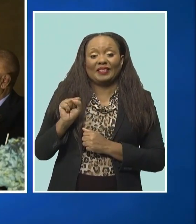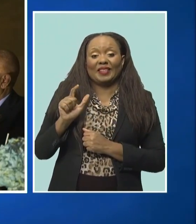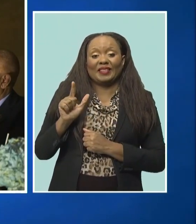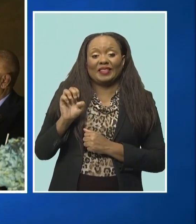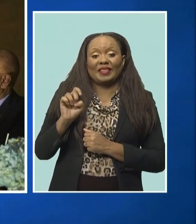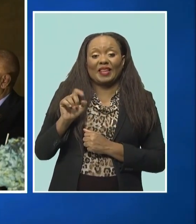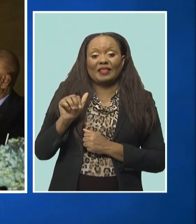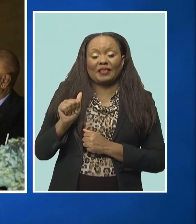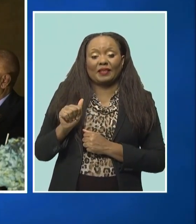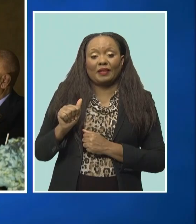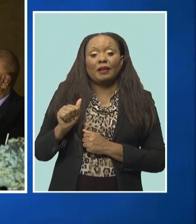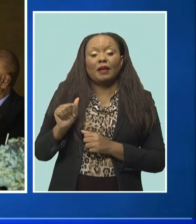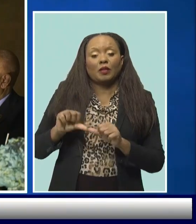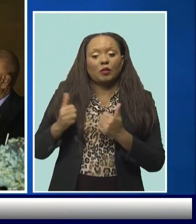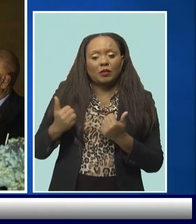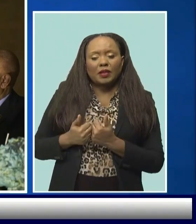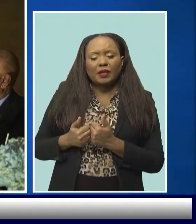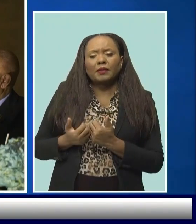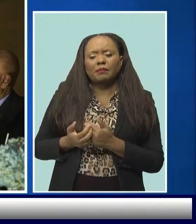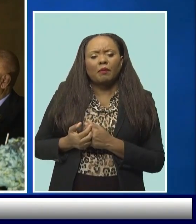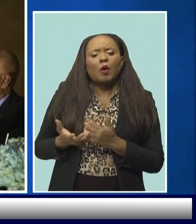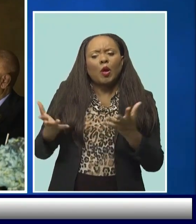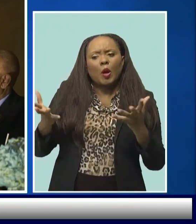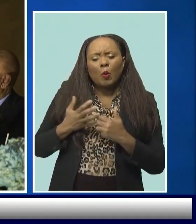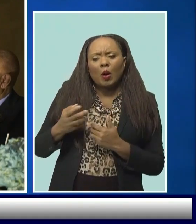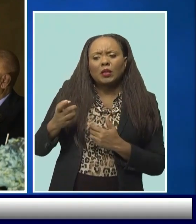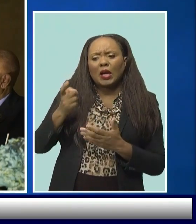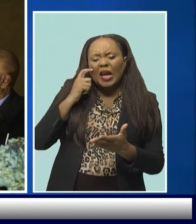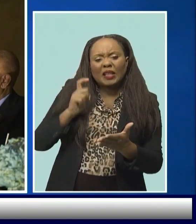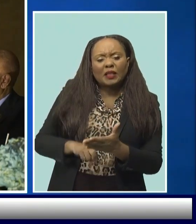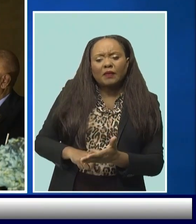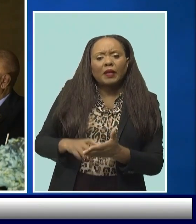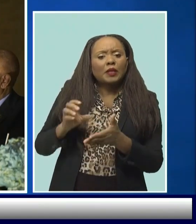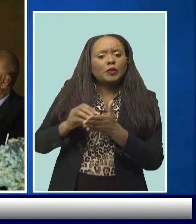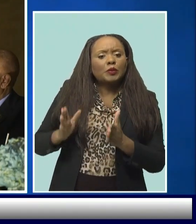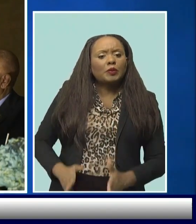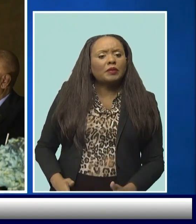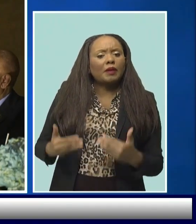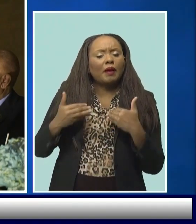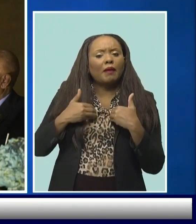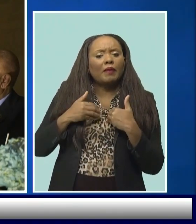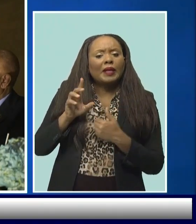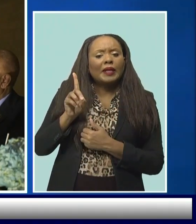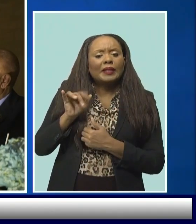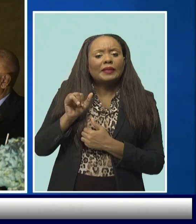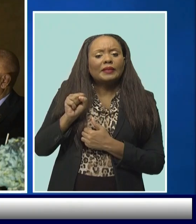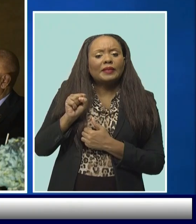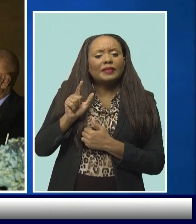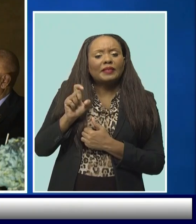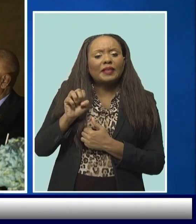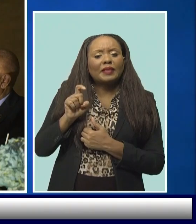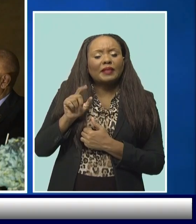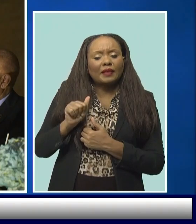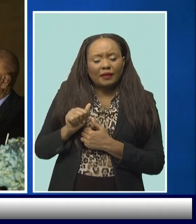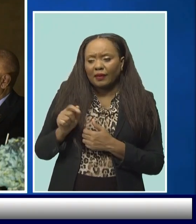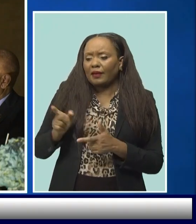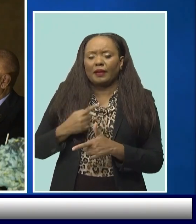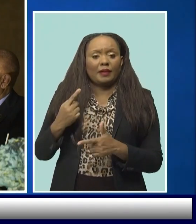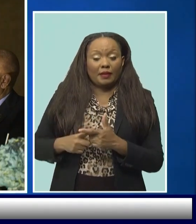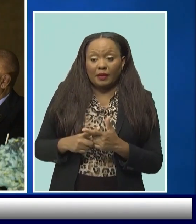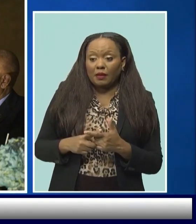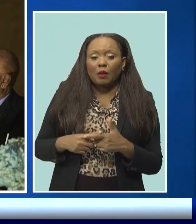says farmers are trying to increase production and some ease will come. We've just come out of a drought situation, at least I don't know if we come